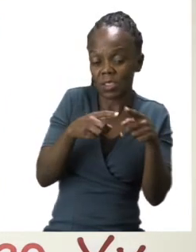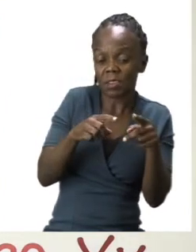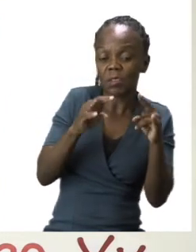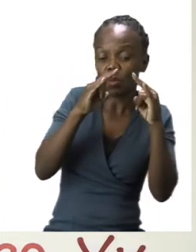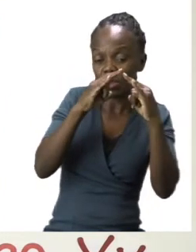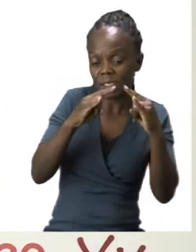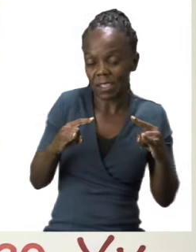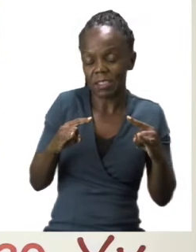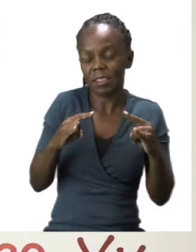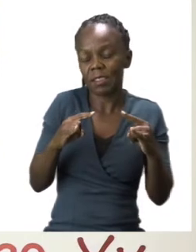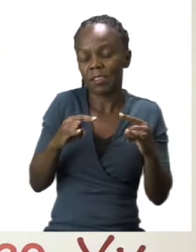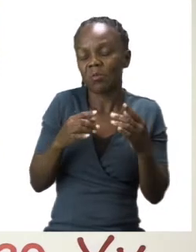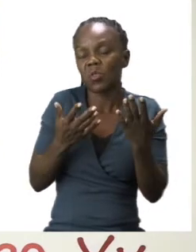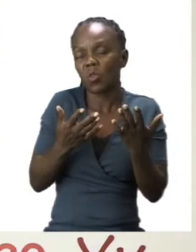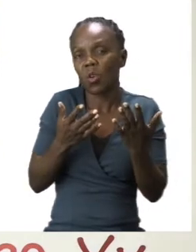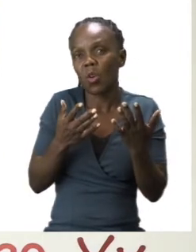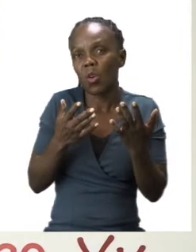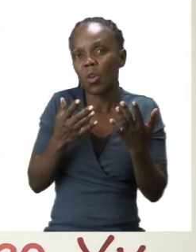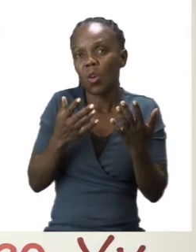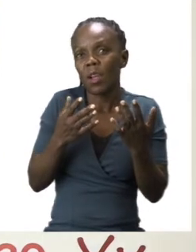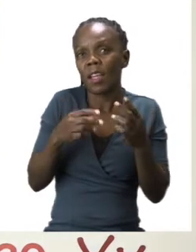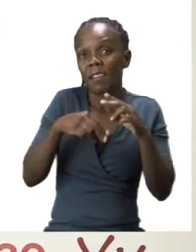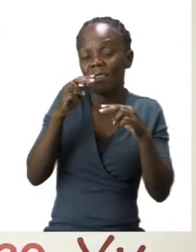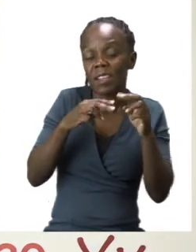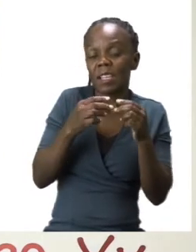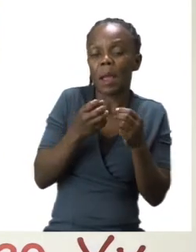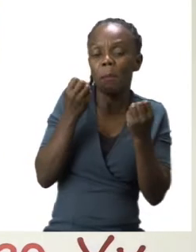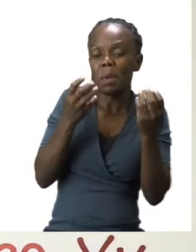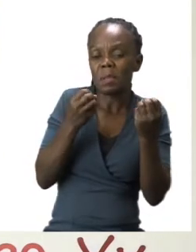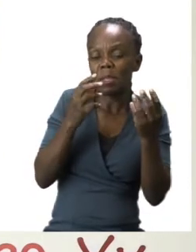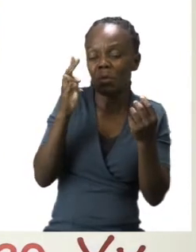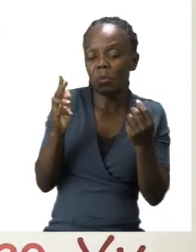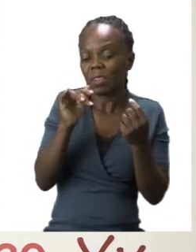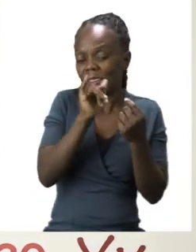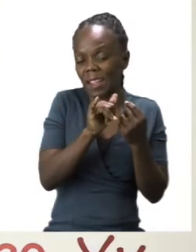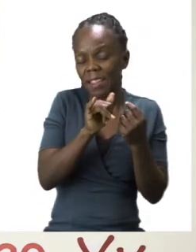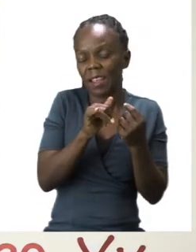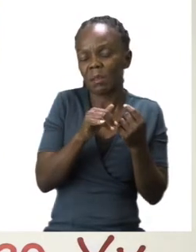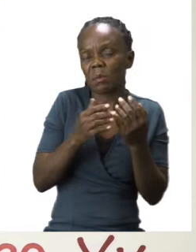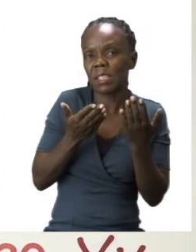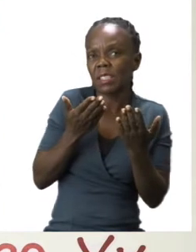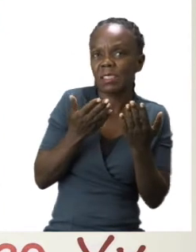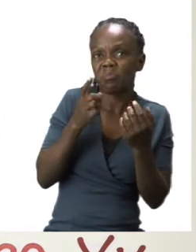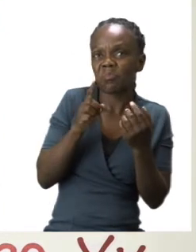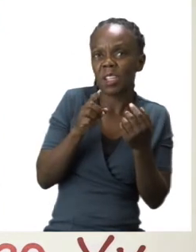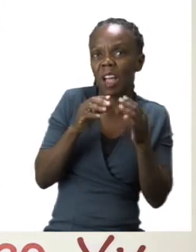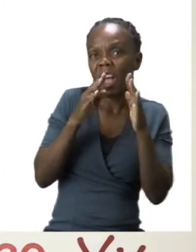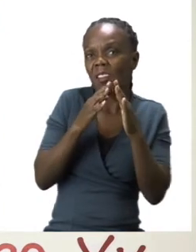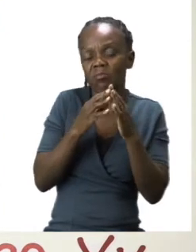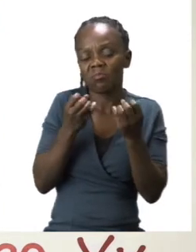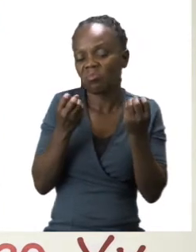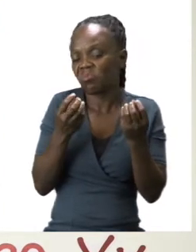you cannot move a house around. So these are our 3 types of shelter.